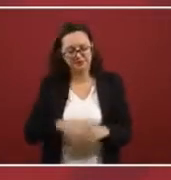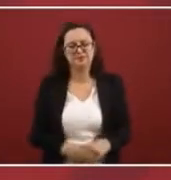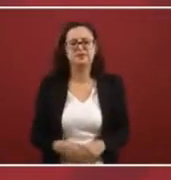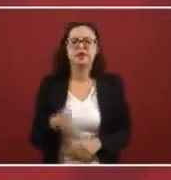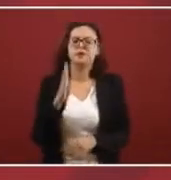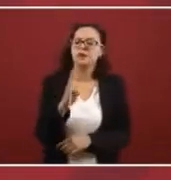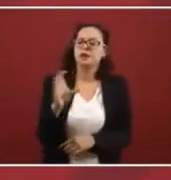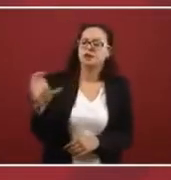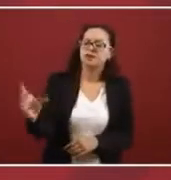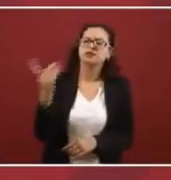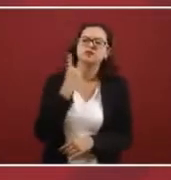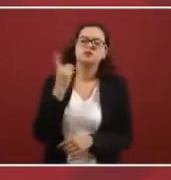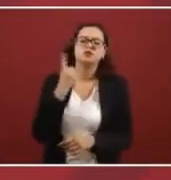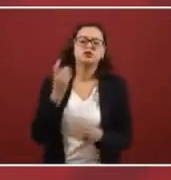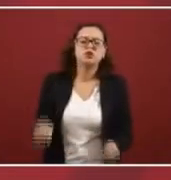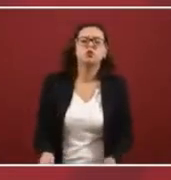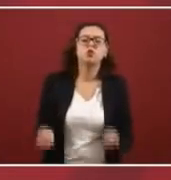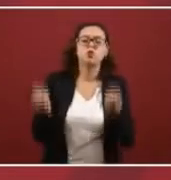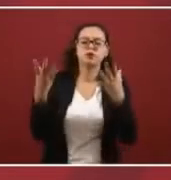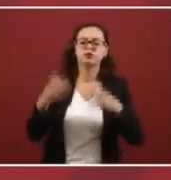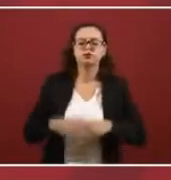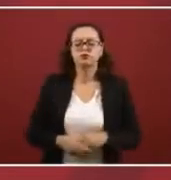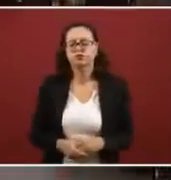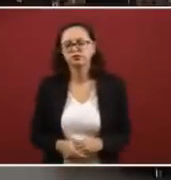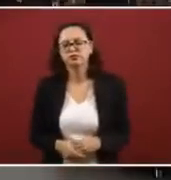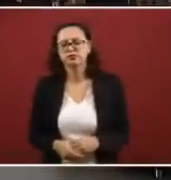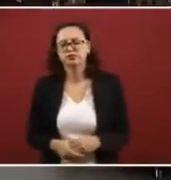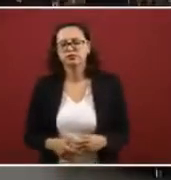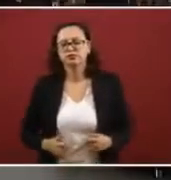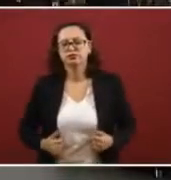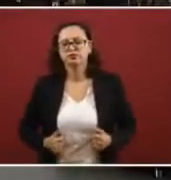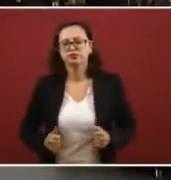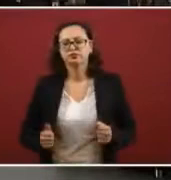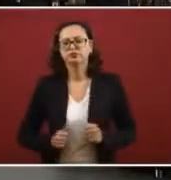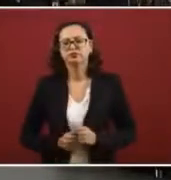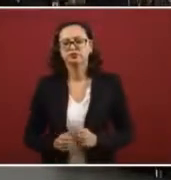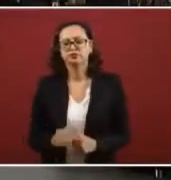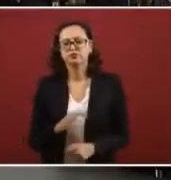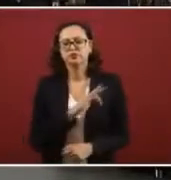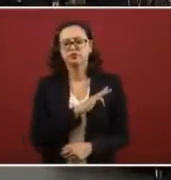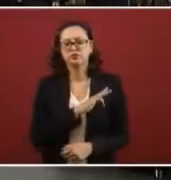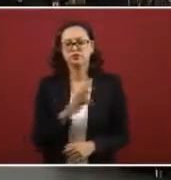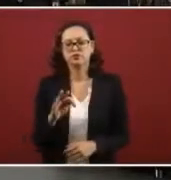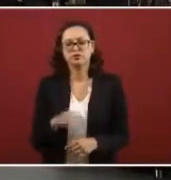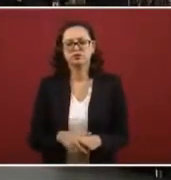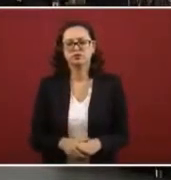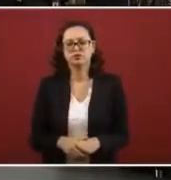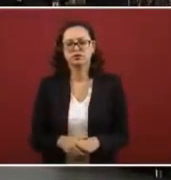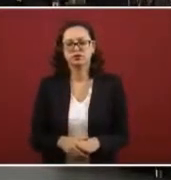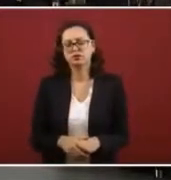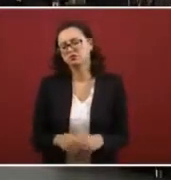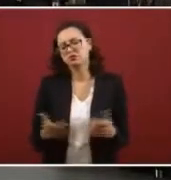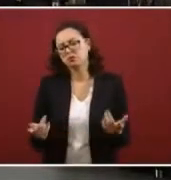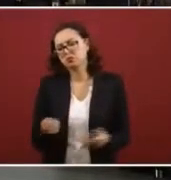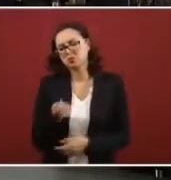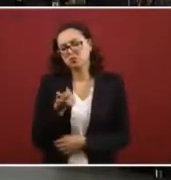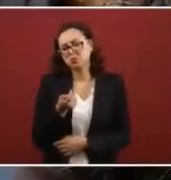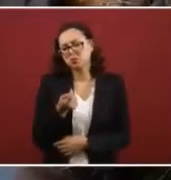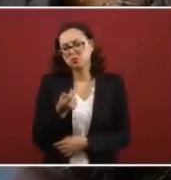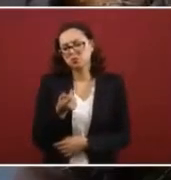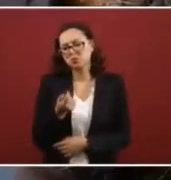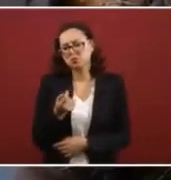California are in the Congress, local Congress a of Baja California. Son pocos los municipios de there's very